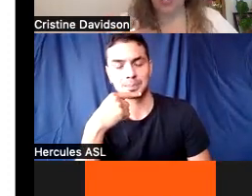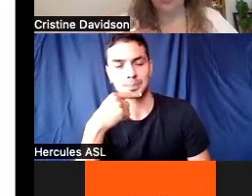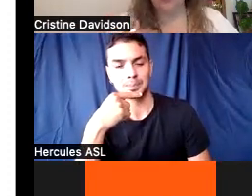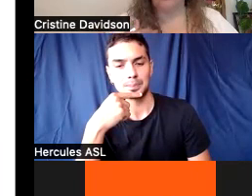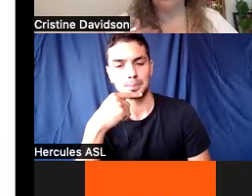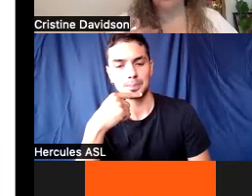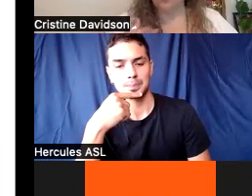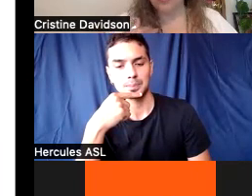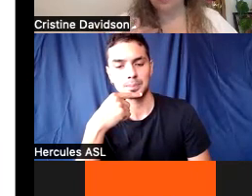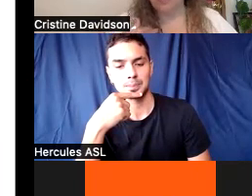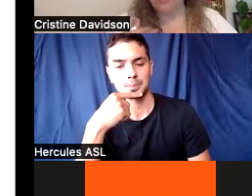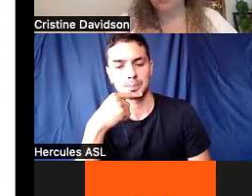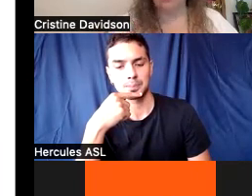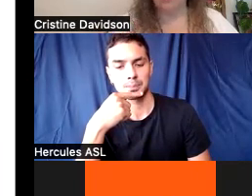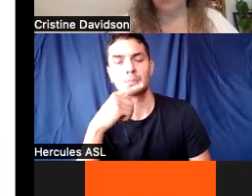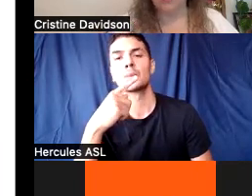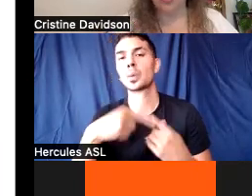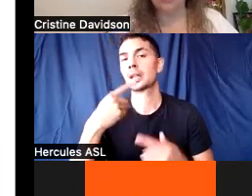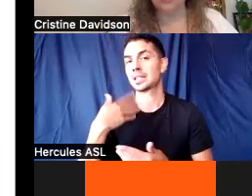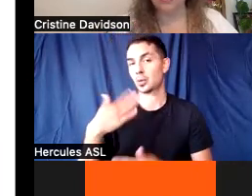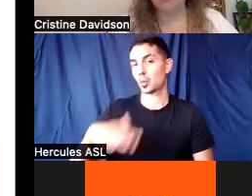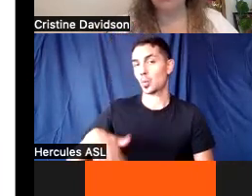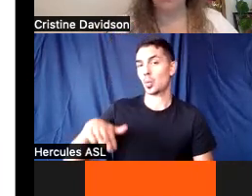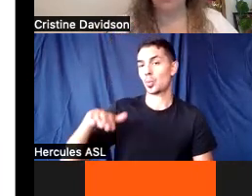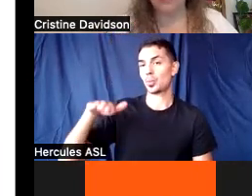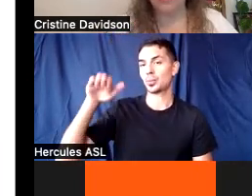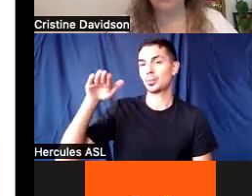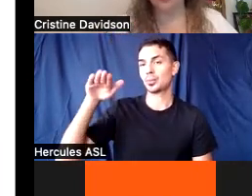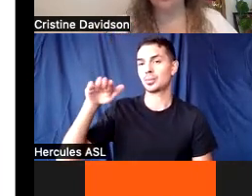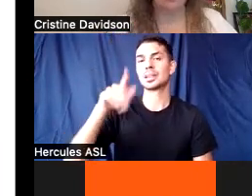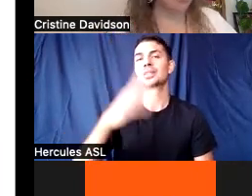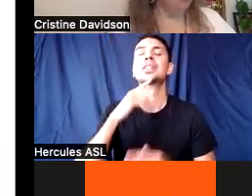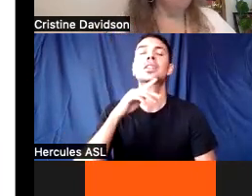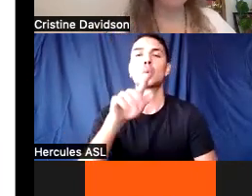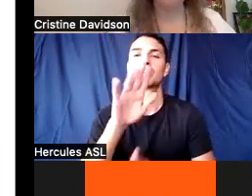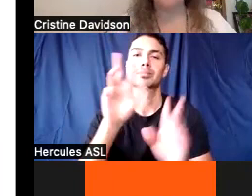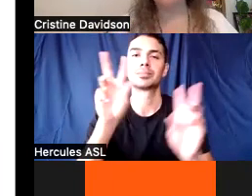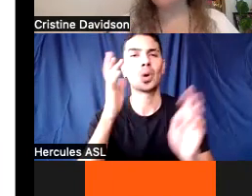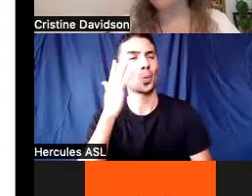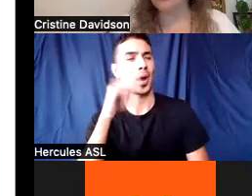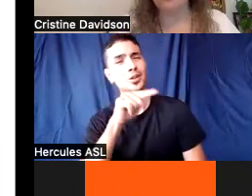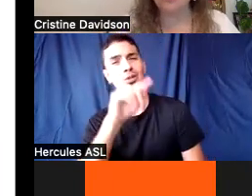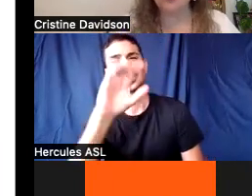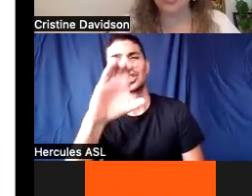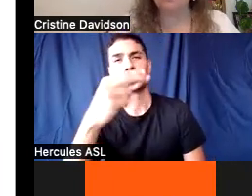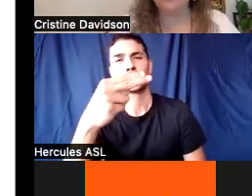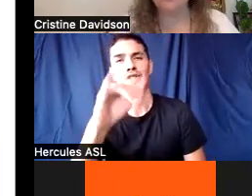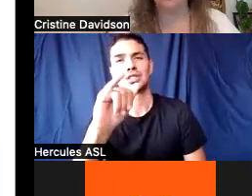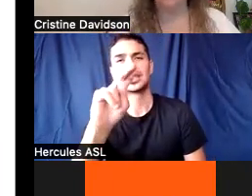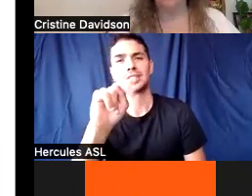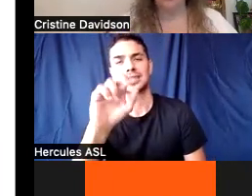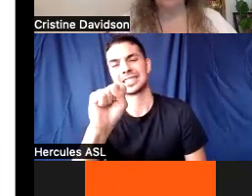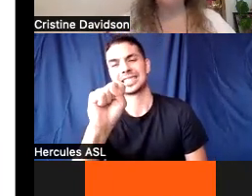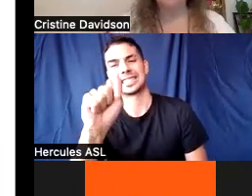region where I grew up, when you told somebody that they were being chintzy, that meant they were being stingy. Like, oh, don't be so stingy with your